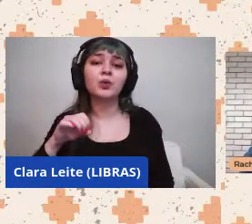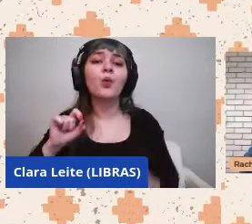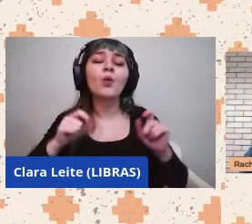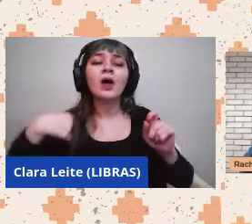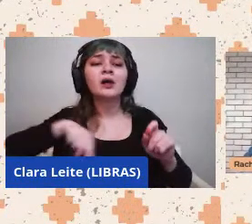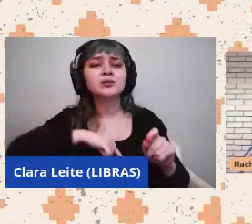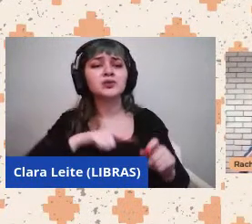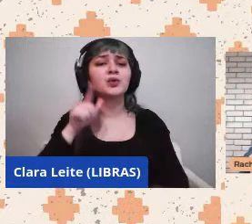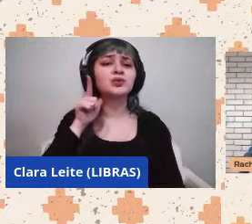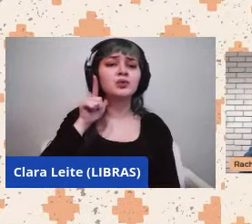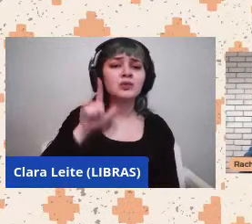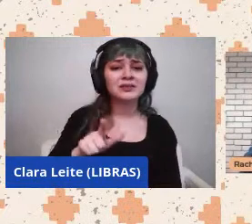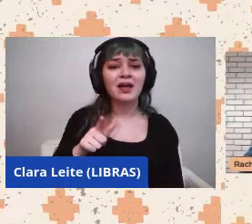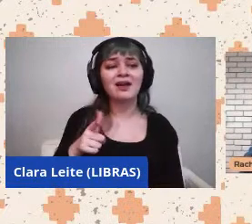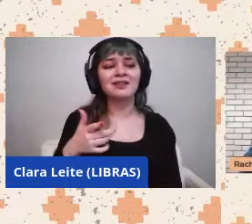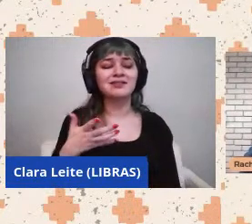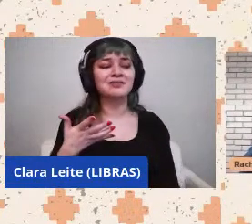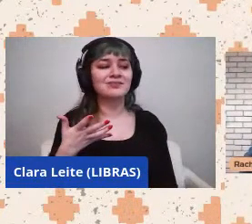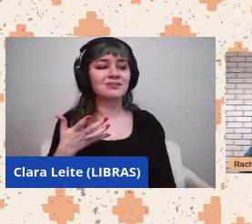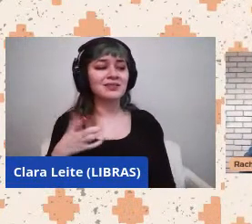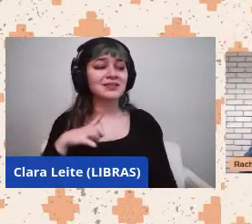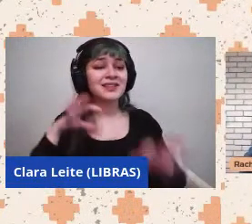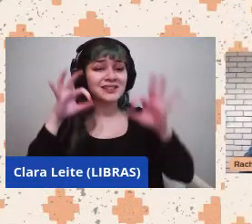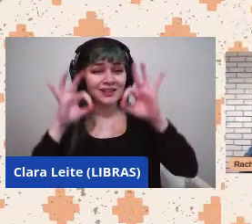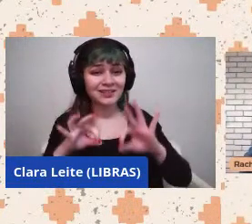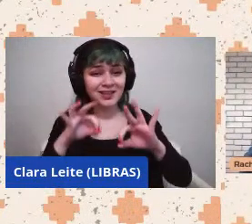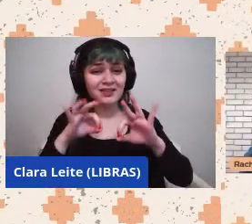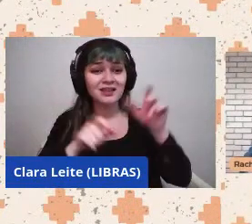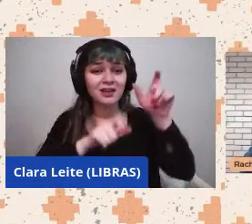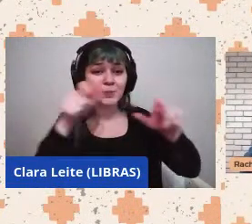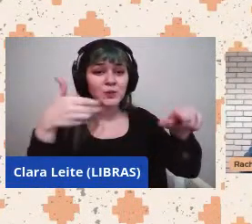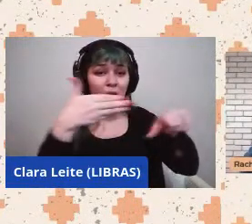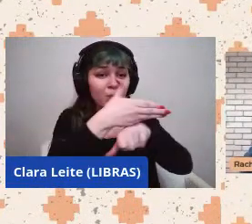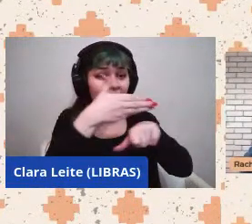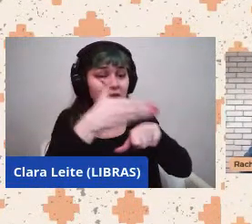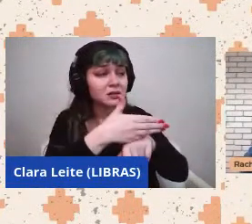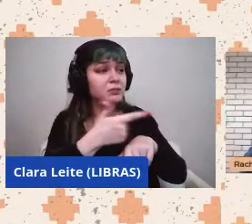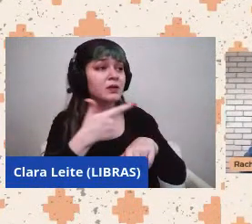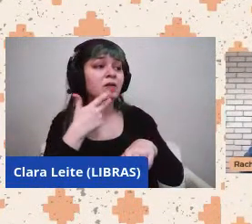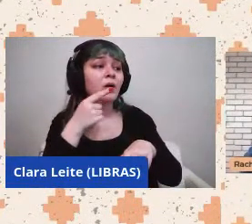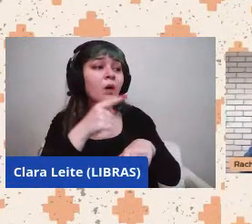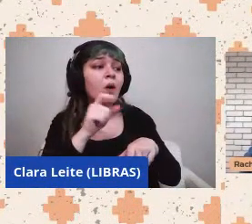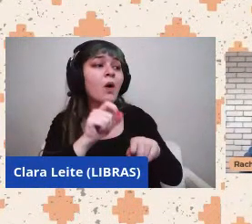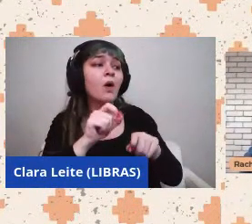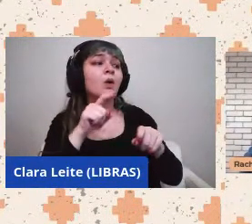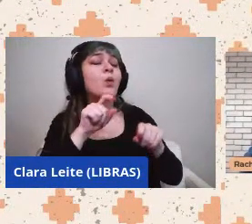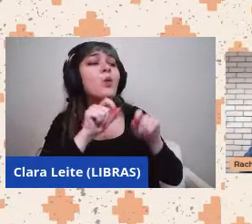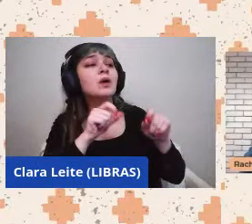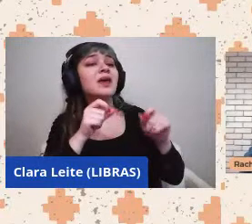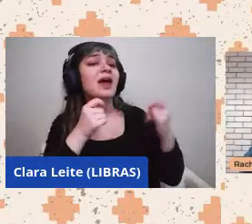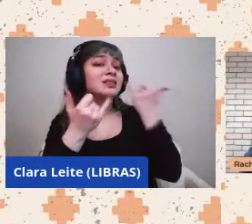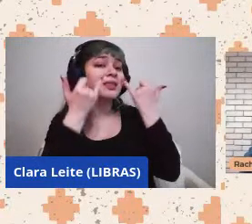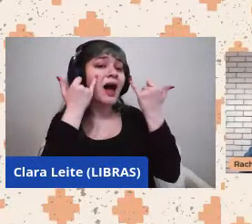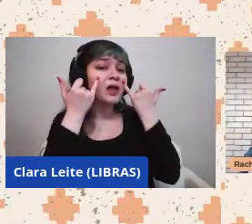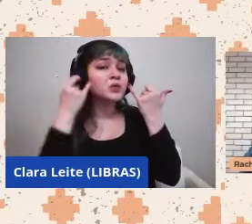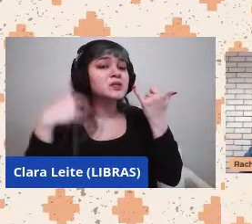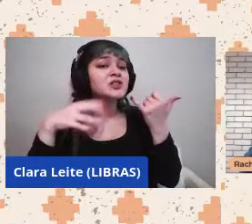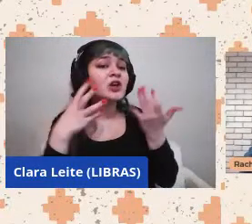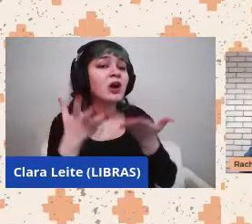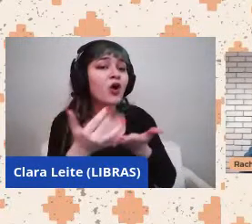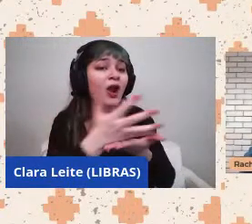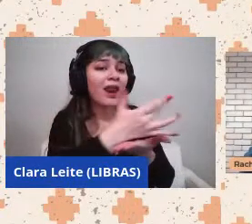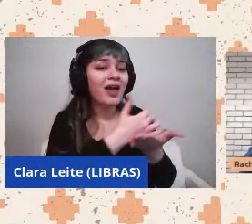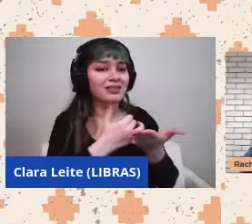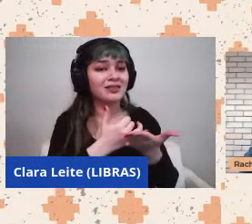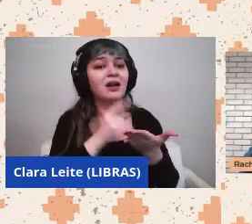really be very sure with our participants about what exactly the data that we're collecting will be used for. So I can be